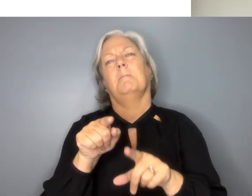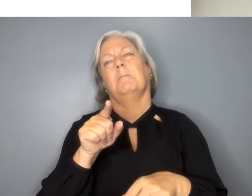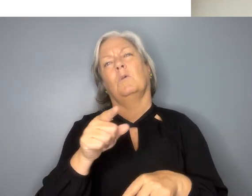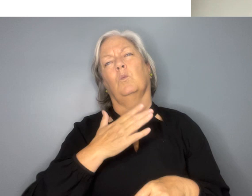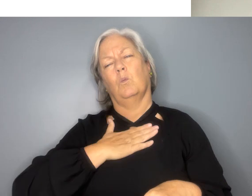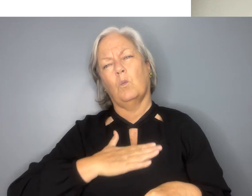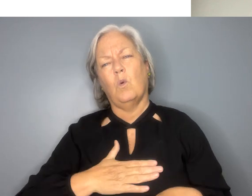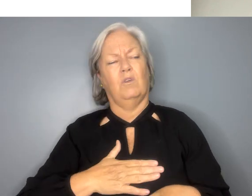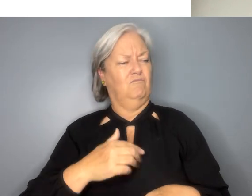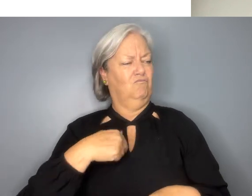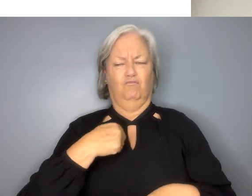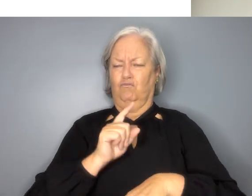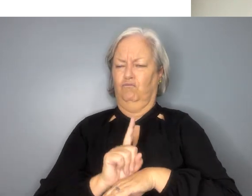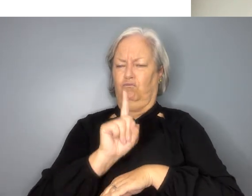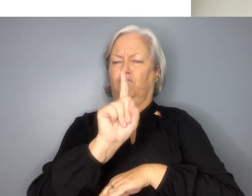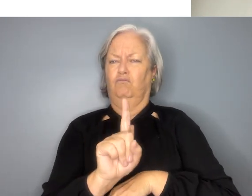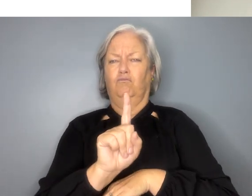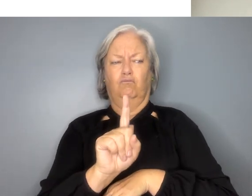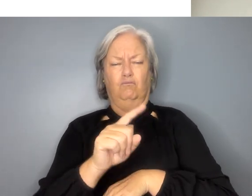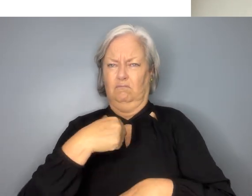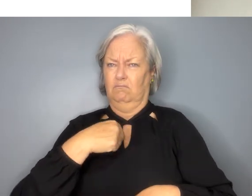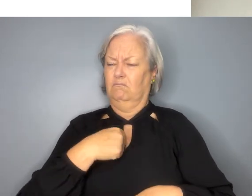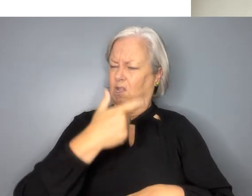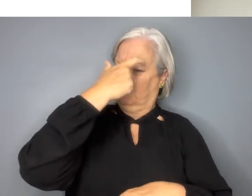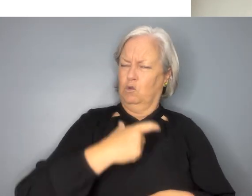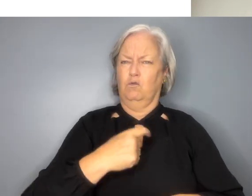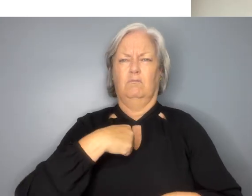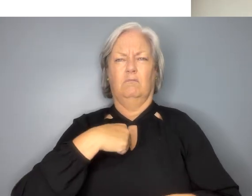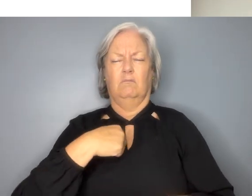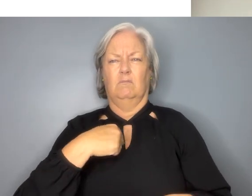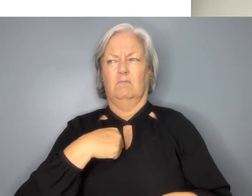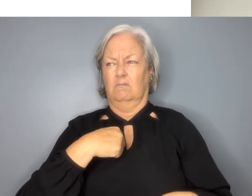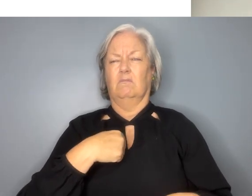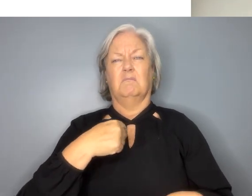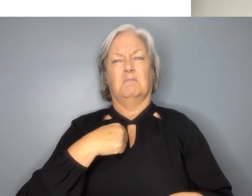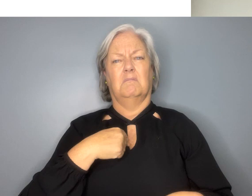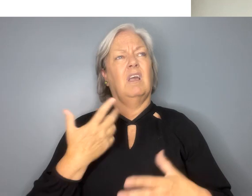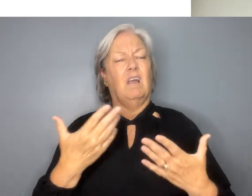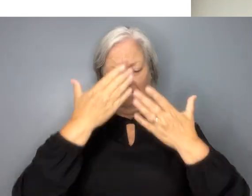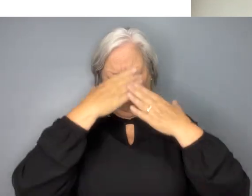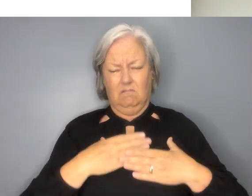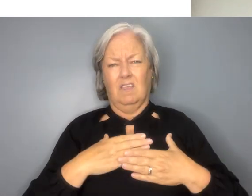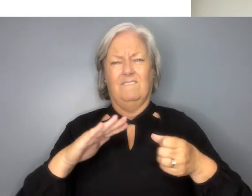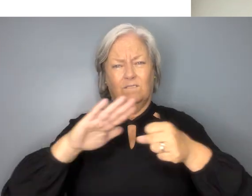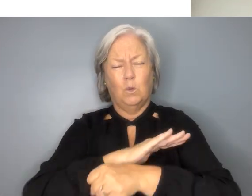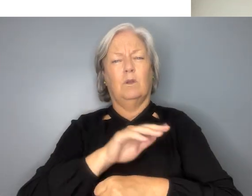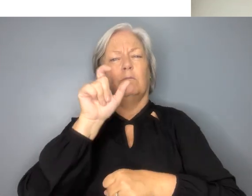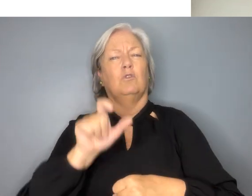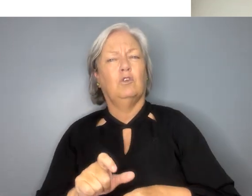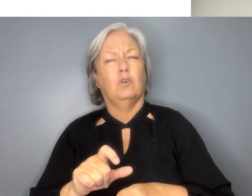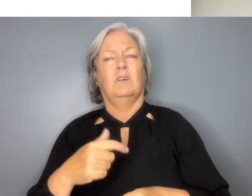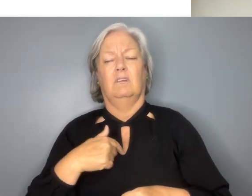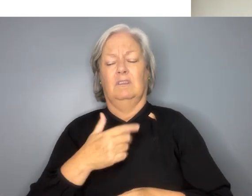having the ability to exist as people with, and exist as full people who are